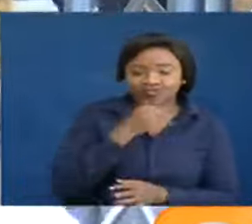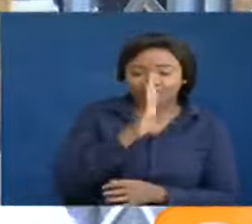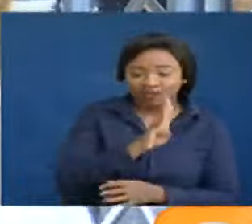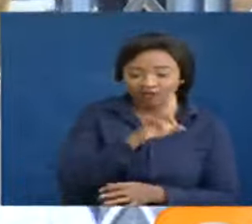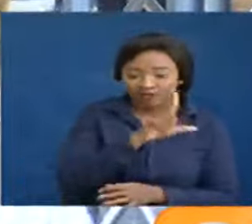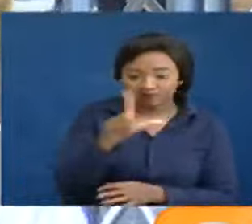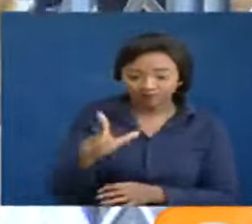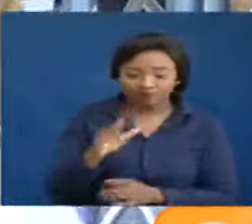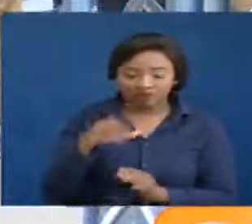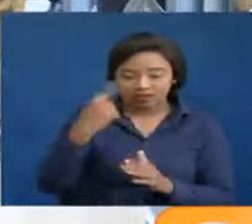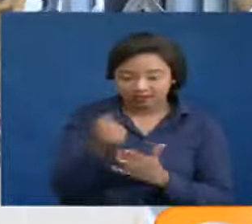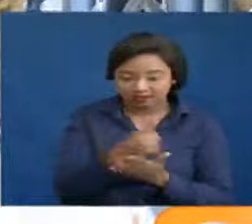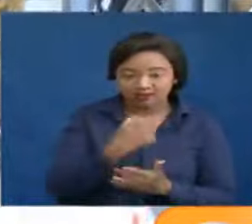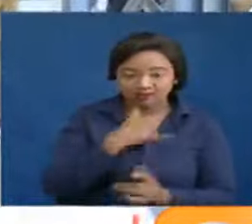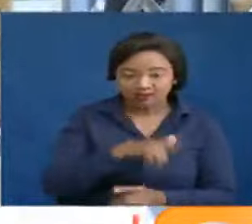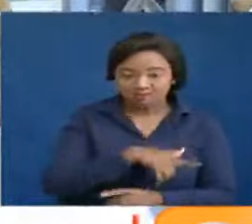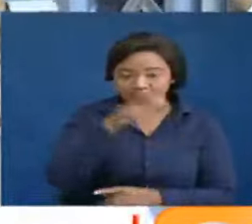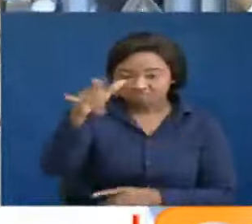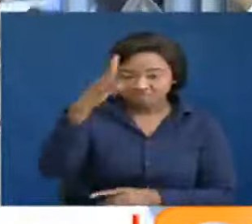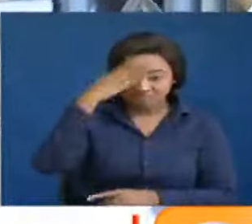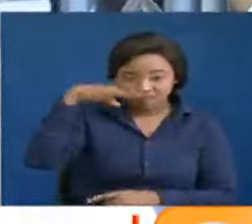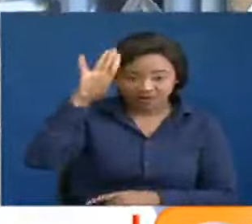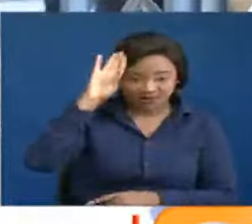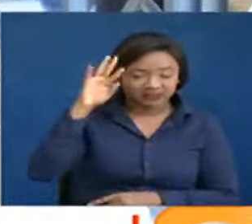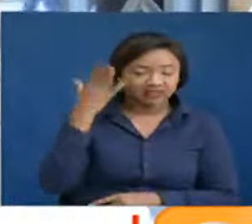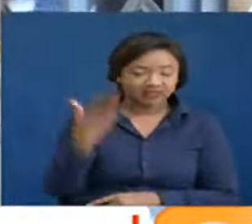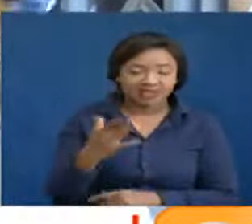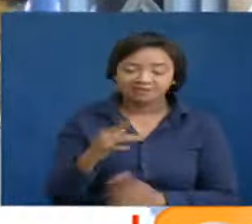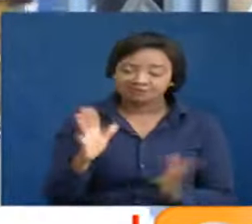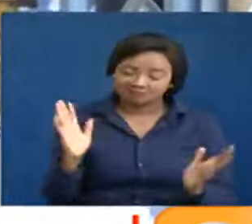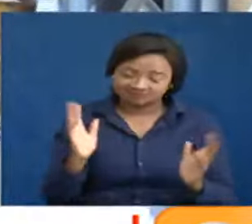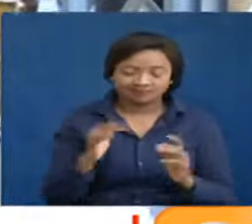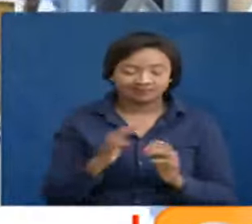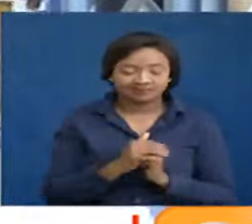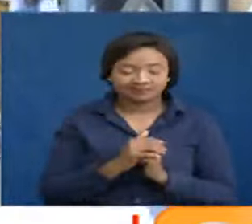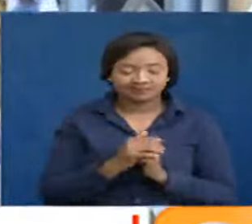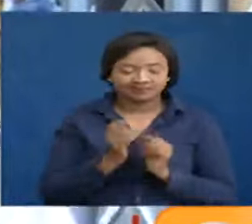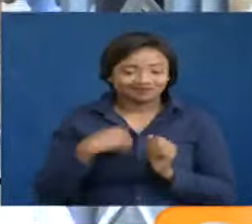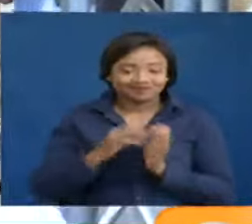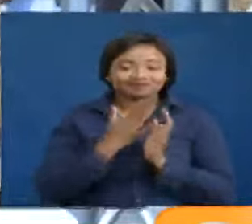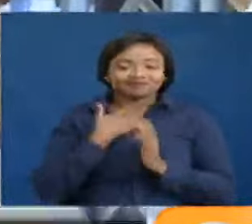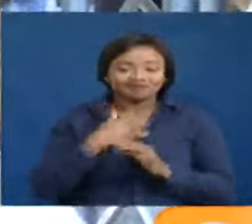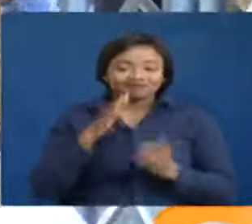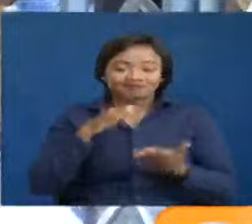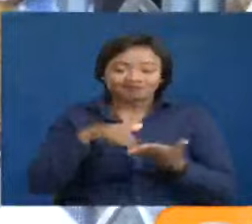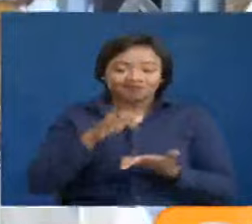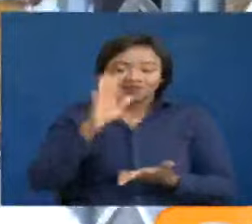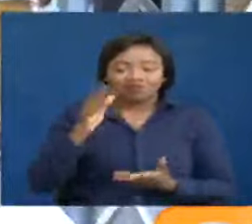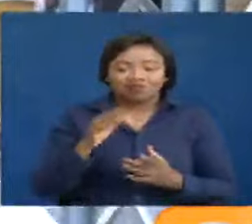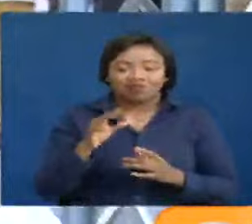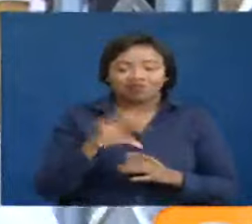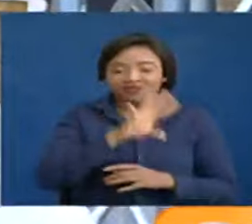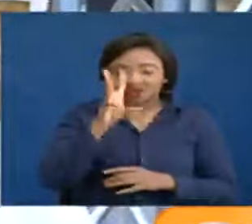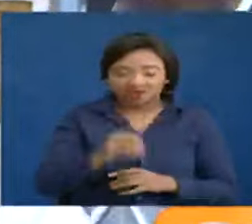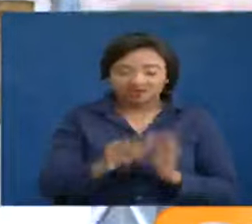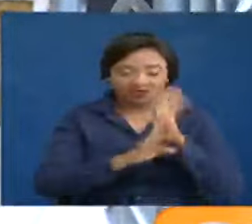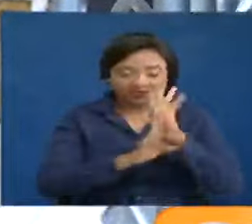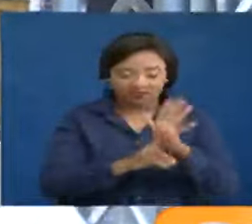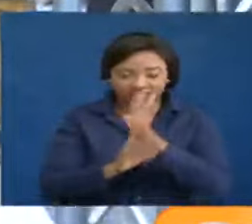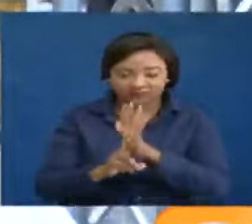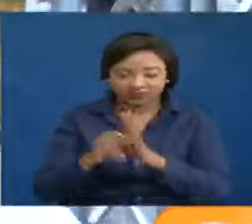next month in Brazil, and we want more African big girls, Africa to be